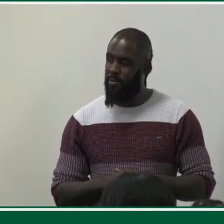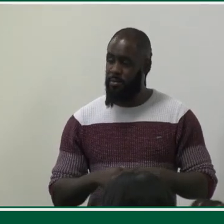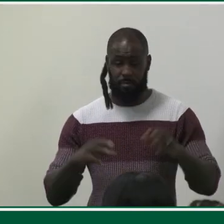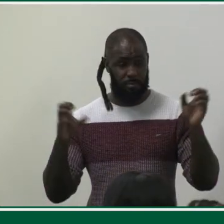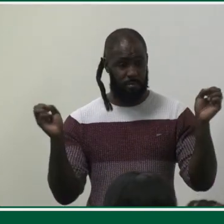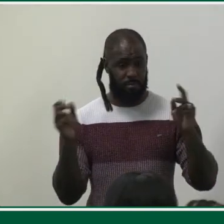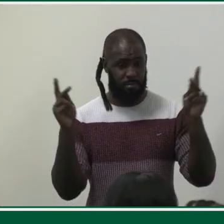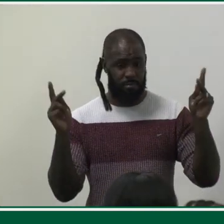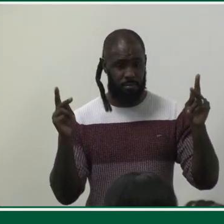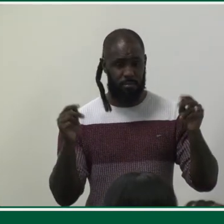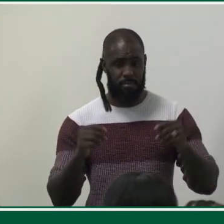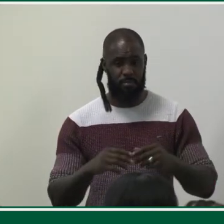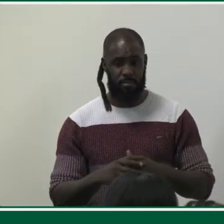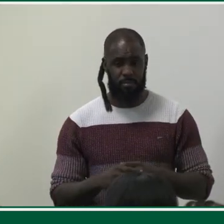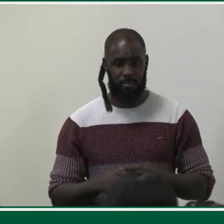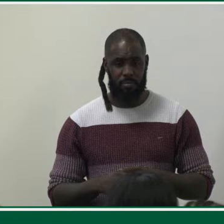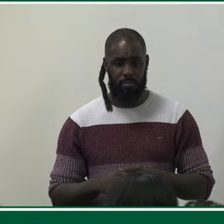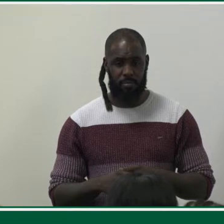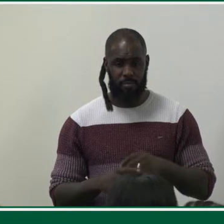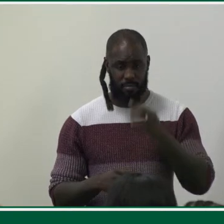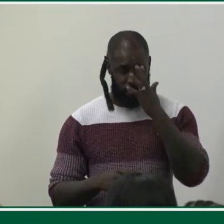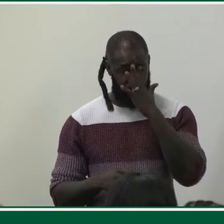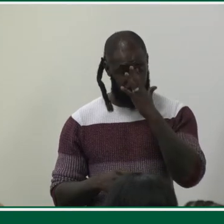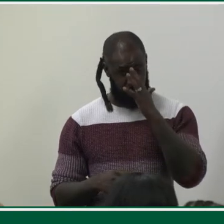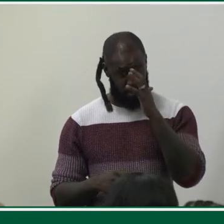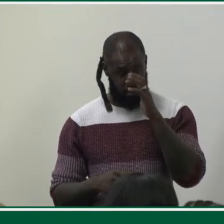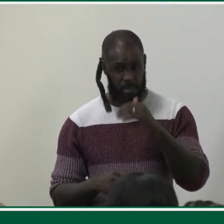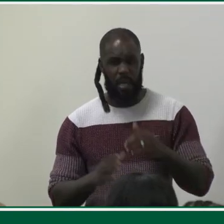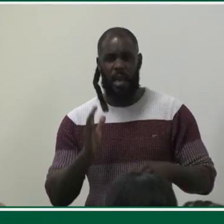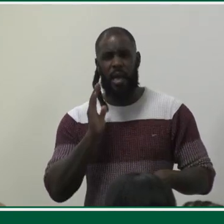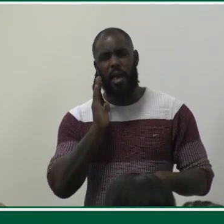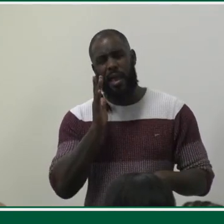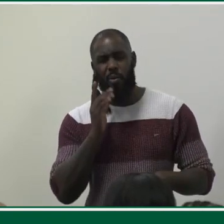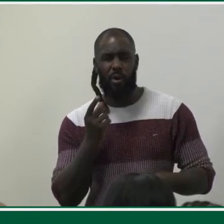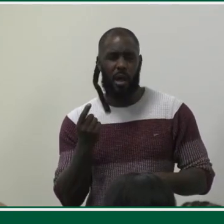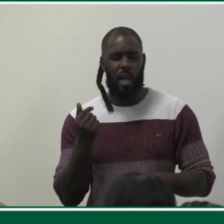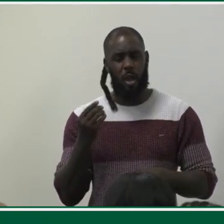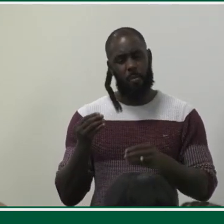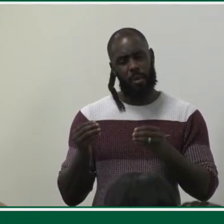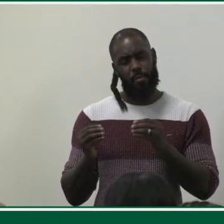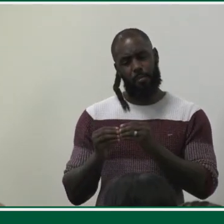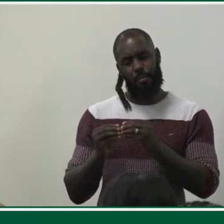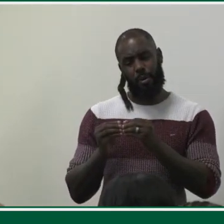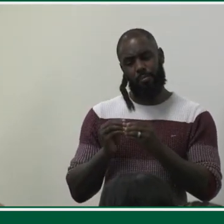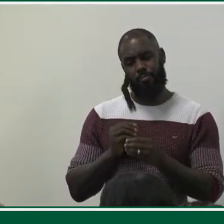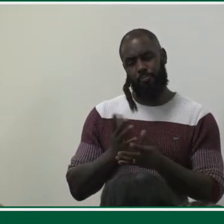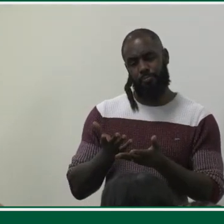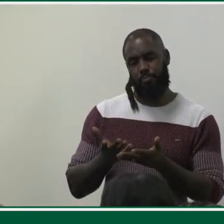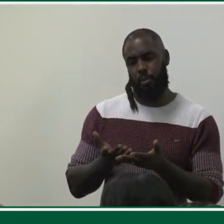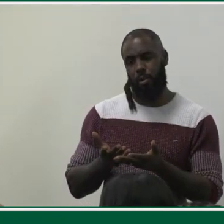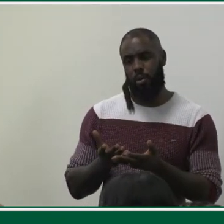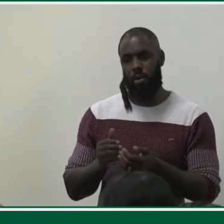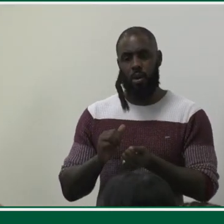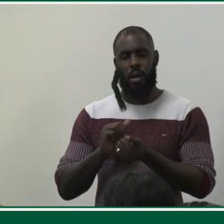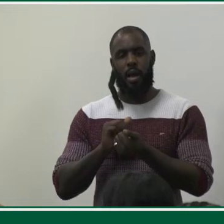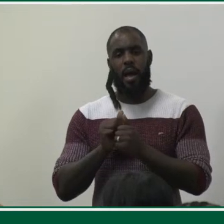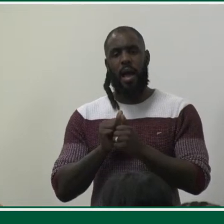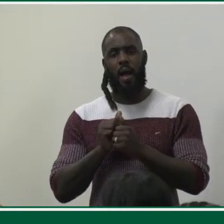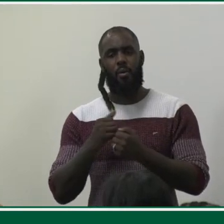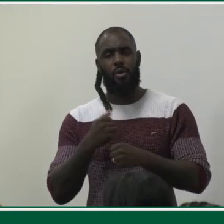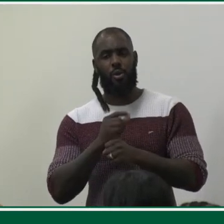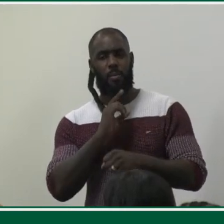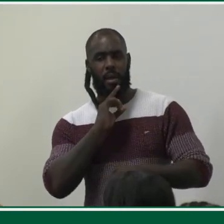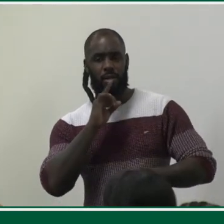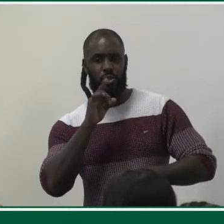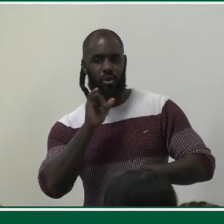Okay, I'm also going to piggyback off of this question for Dr. Mitchell. And how would you ensure that this admissions